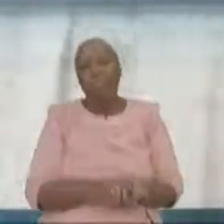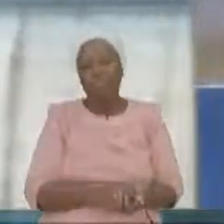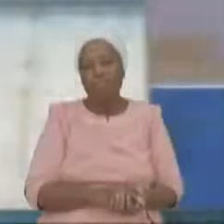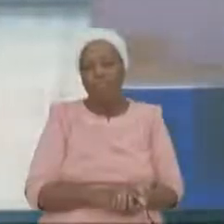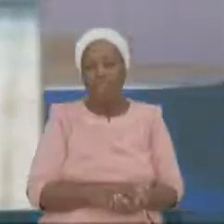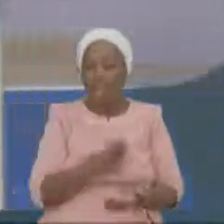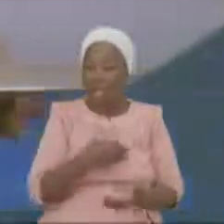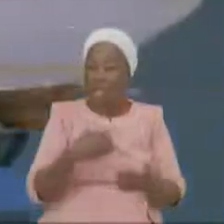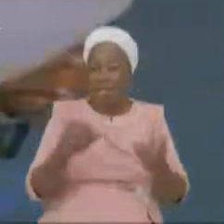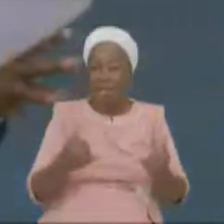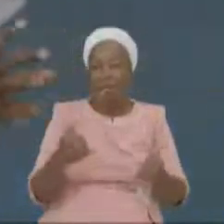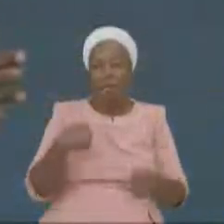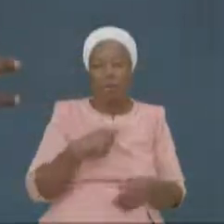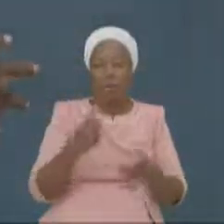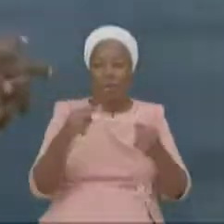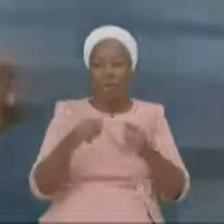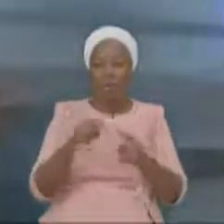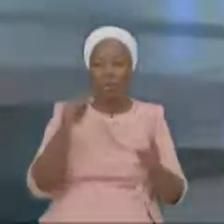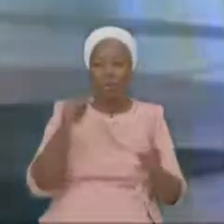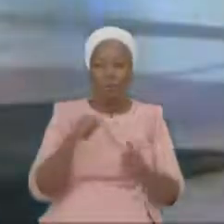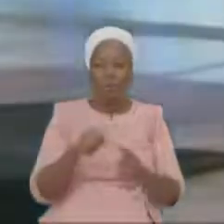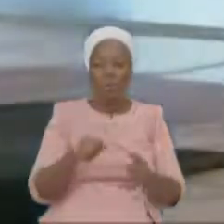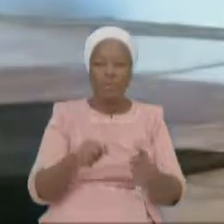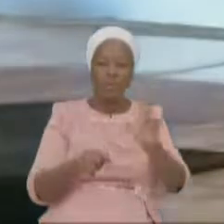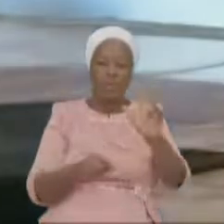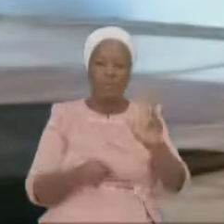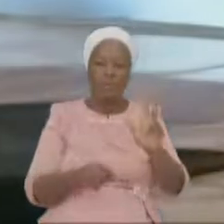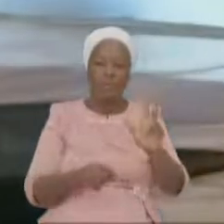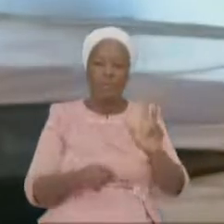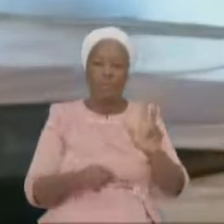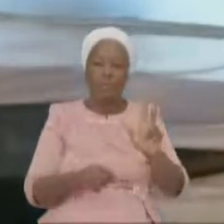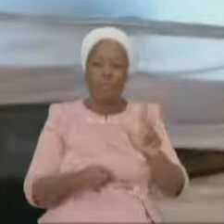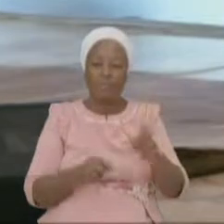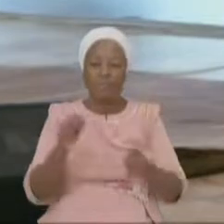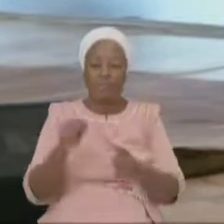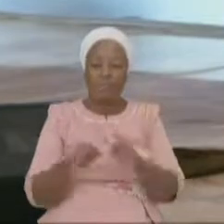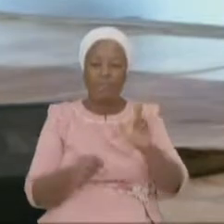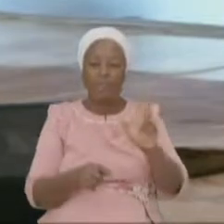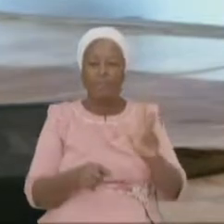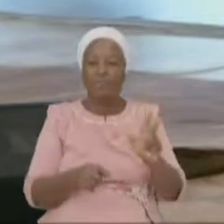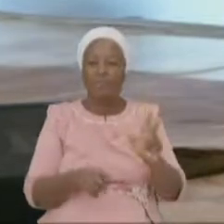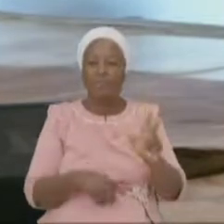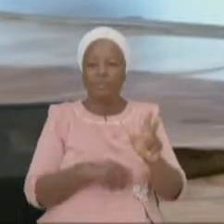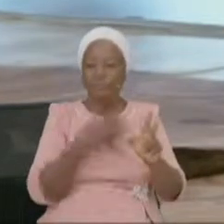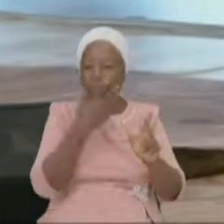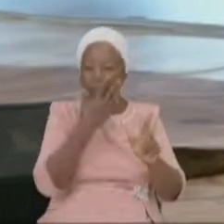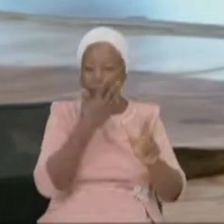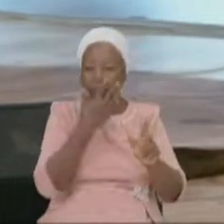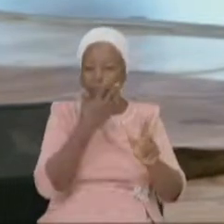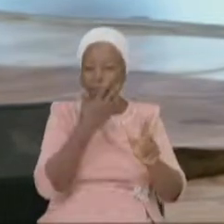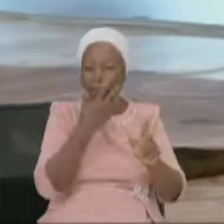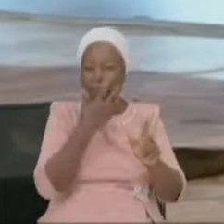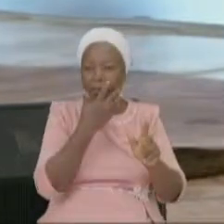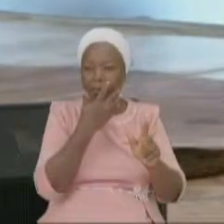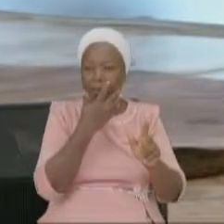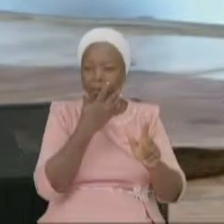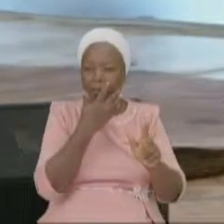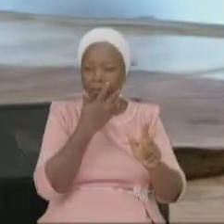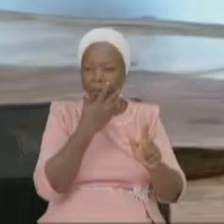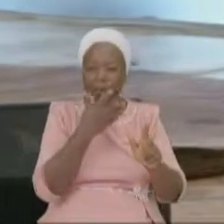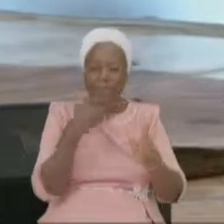And now we come to point number three. Point number three, the